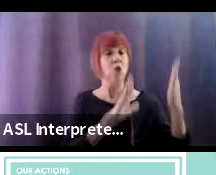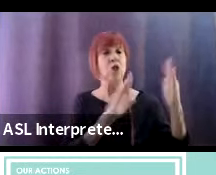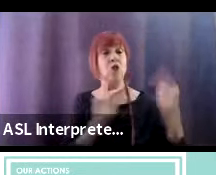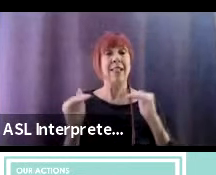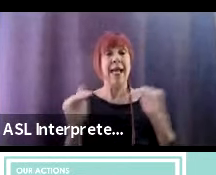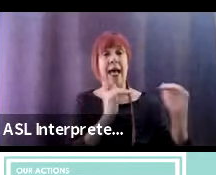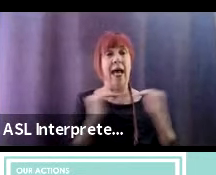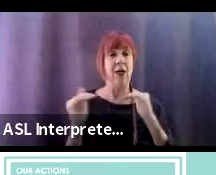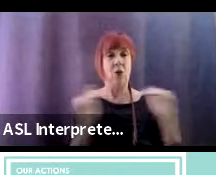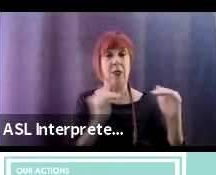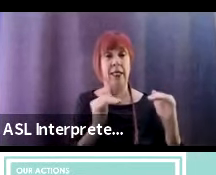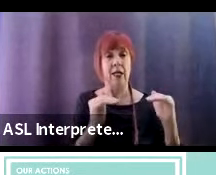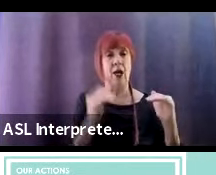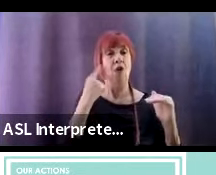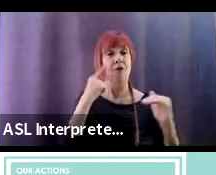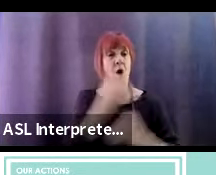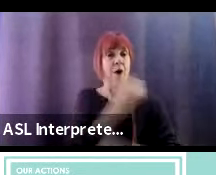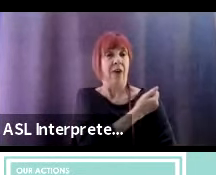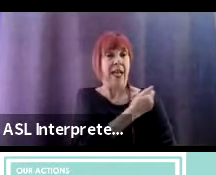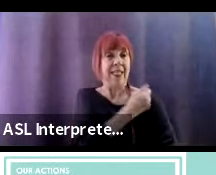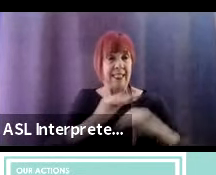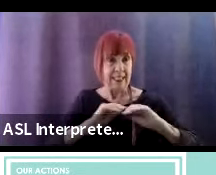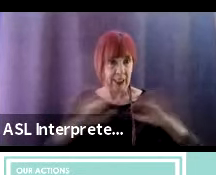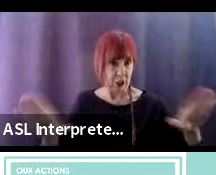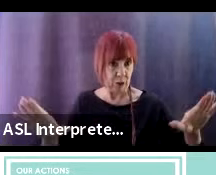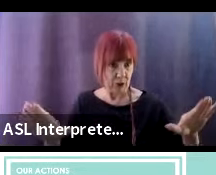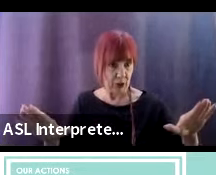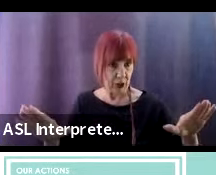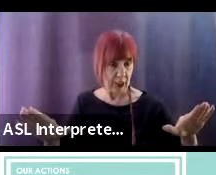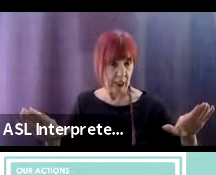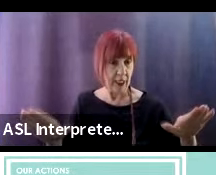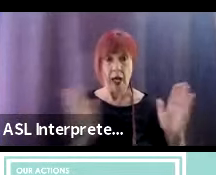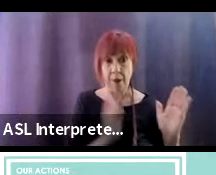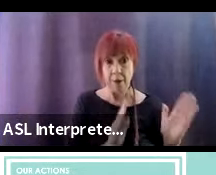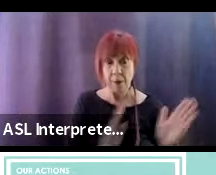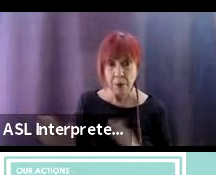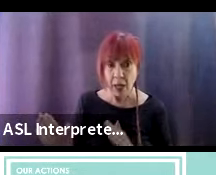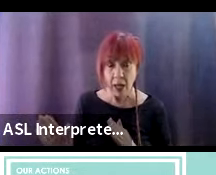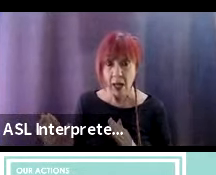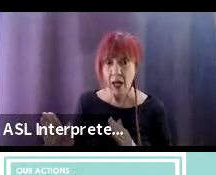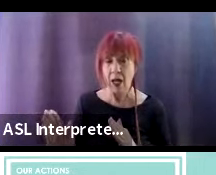equity in our vaccine distribution strategy by